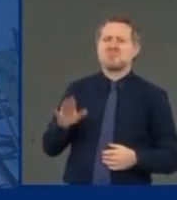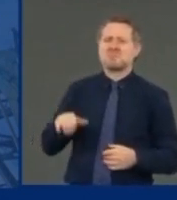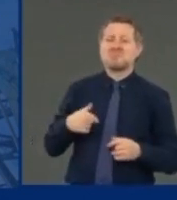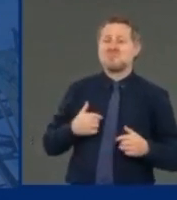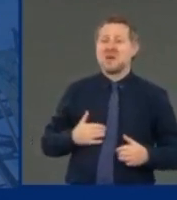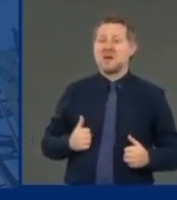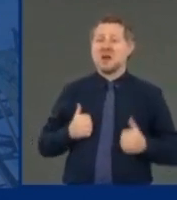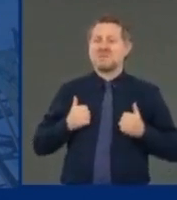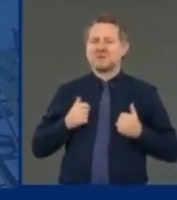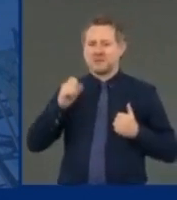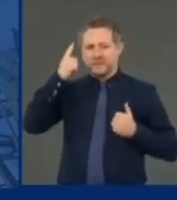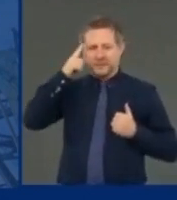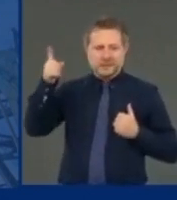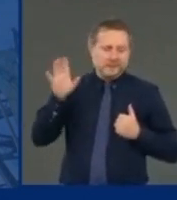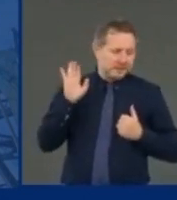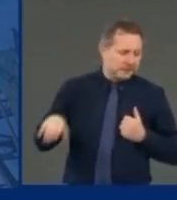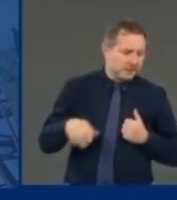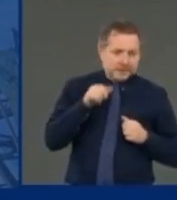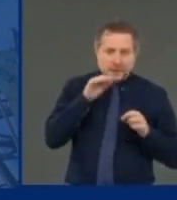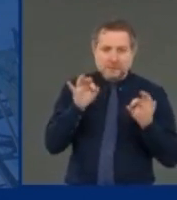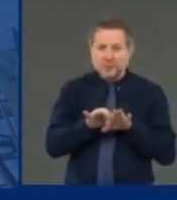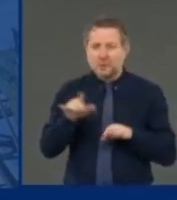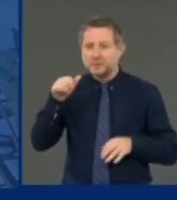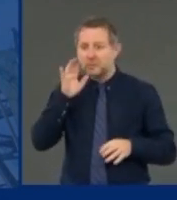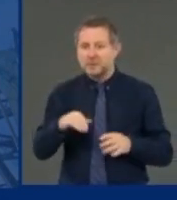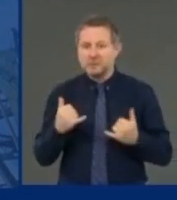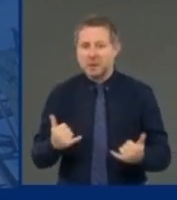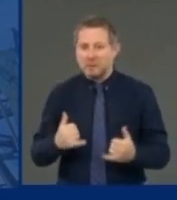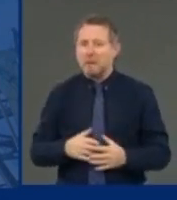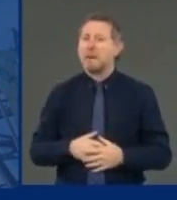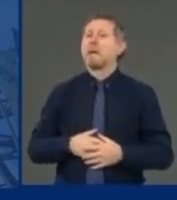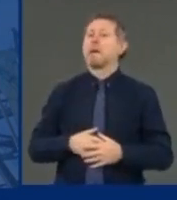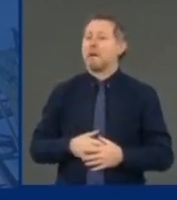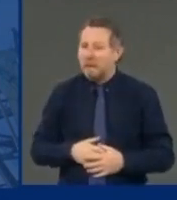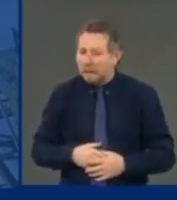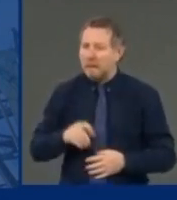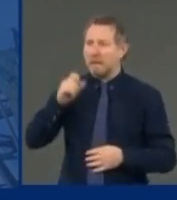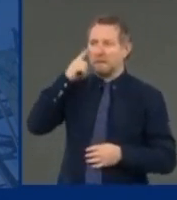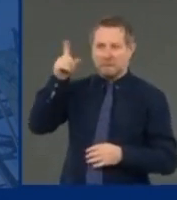It matters what government does. Government has made the difference between life and death here.